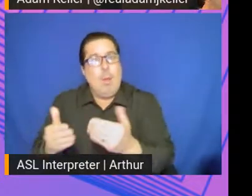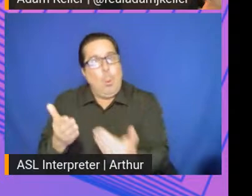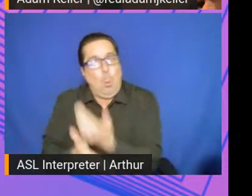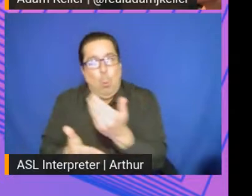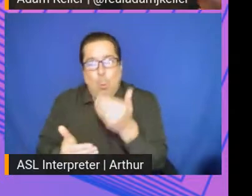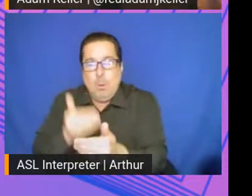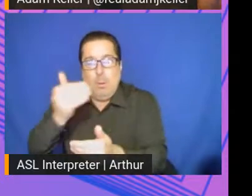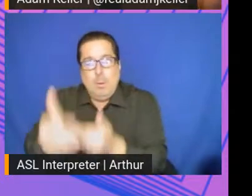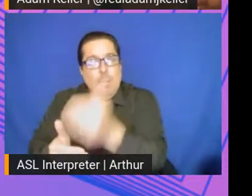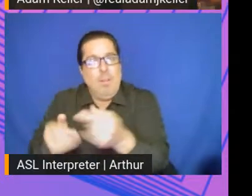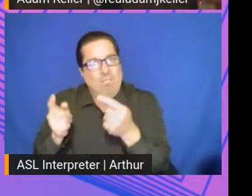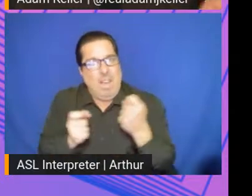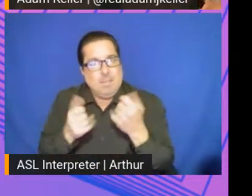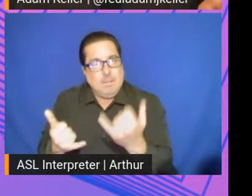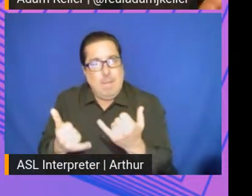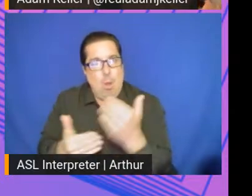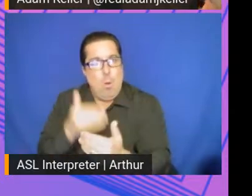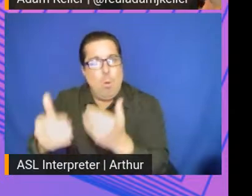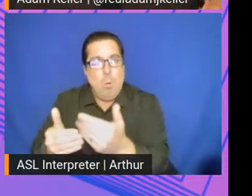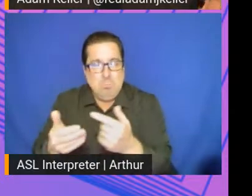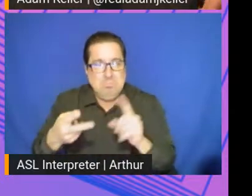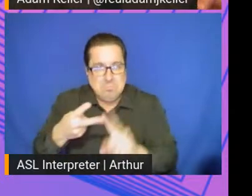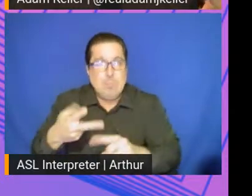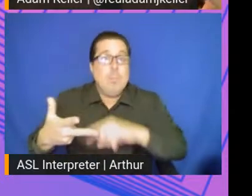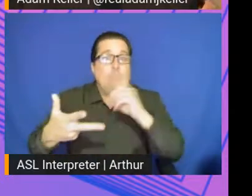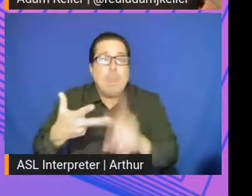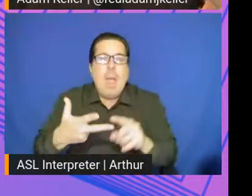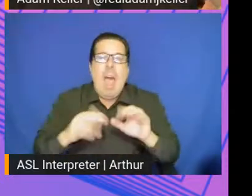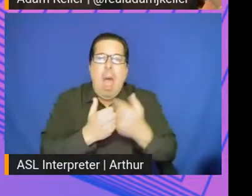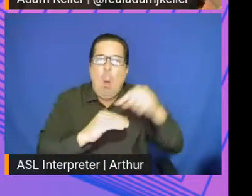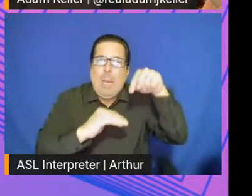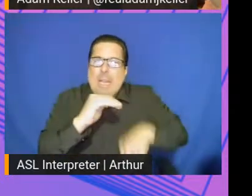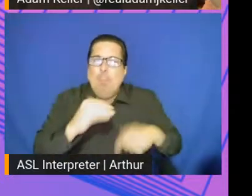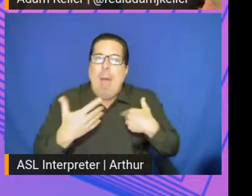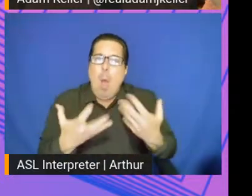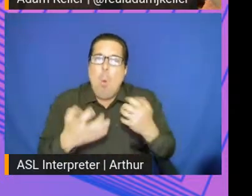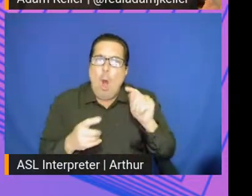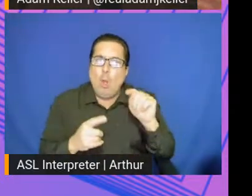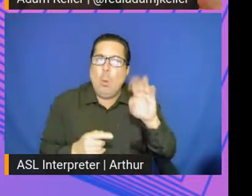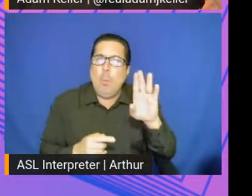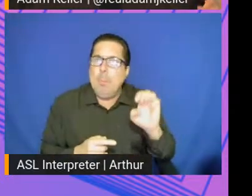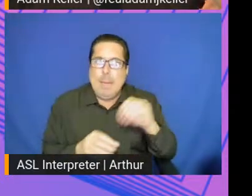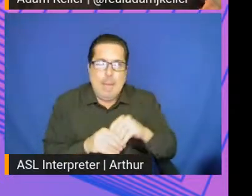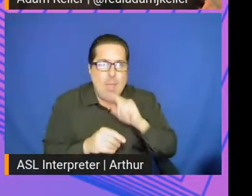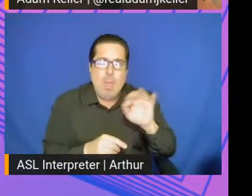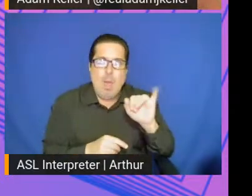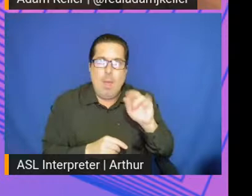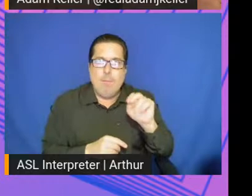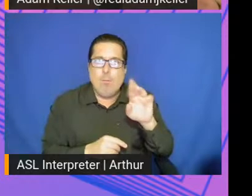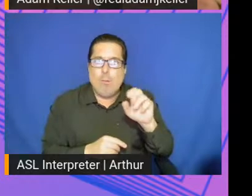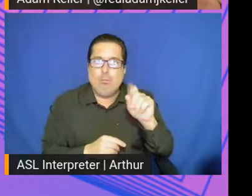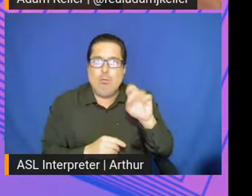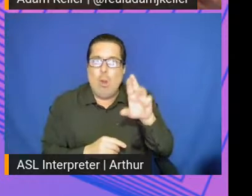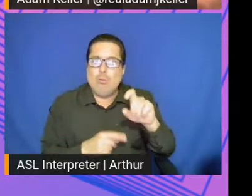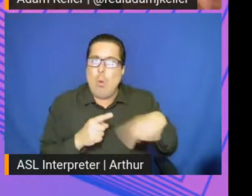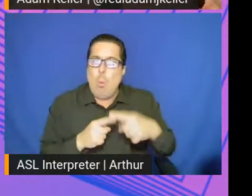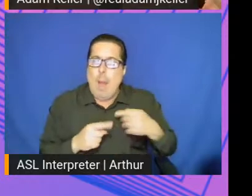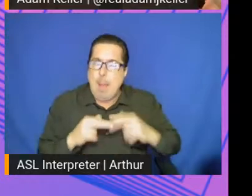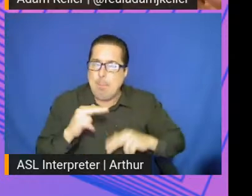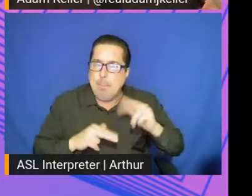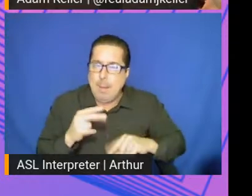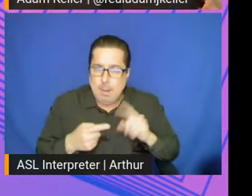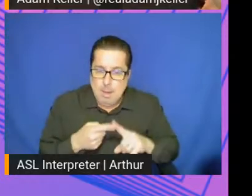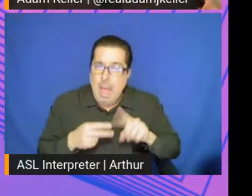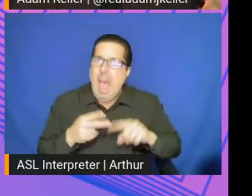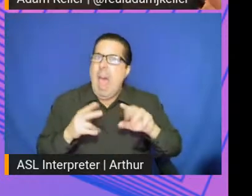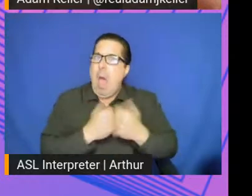the first question is how deep do I want to be in the infrastructure when we build it? And then how quickly do we want